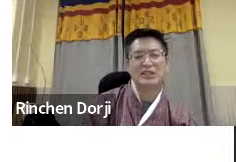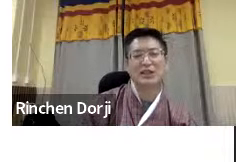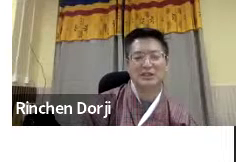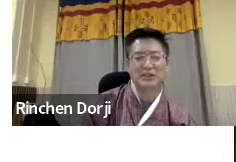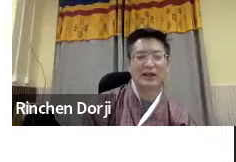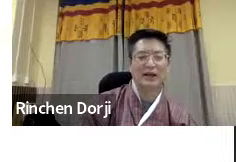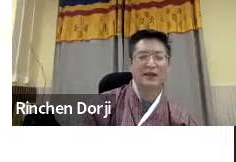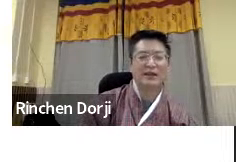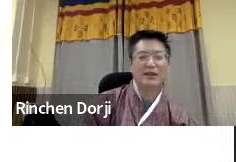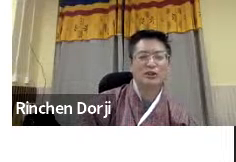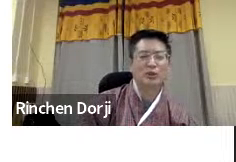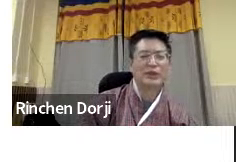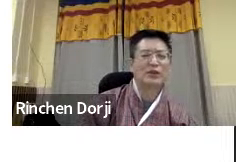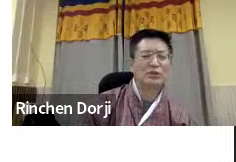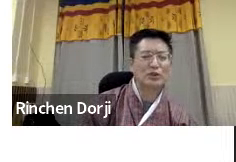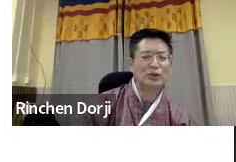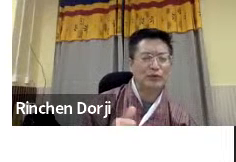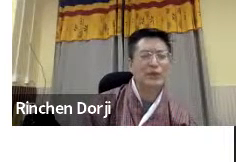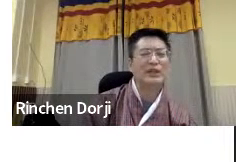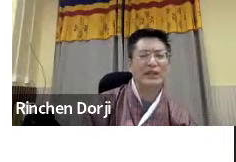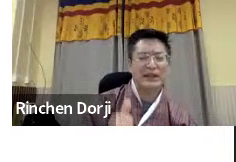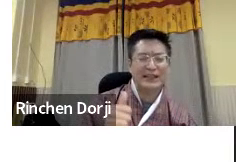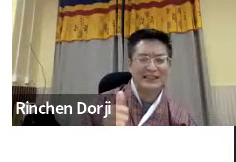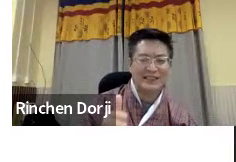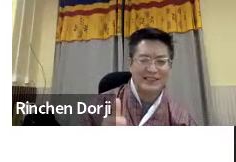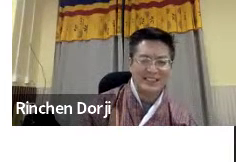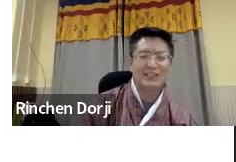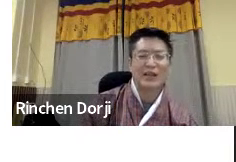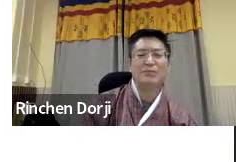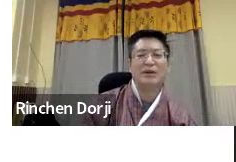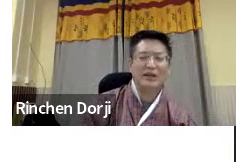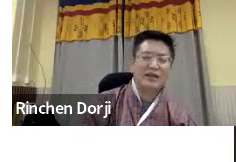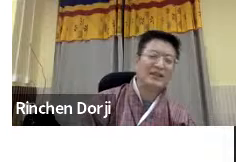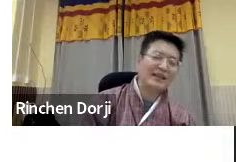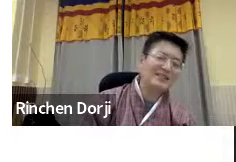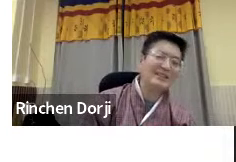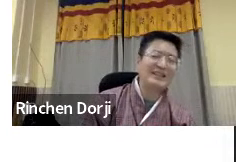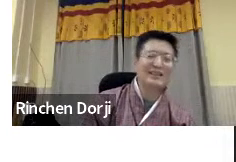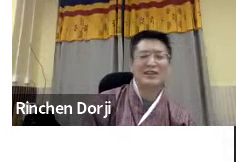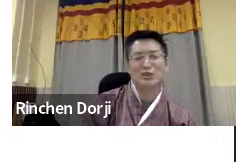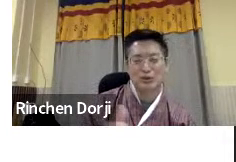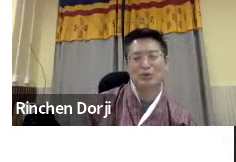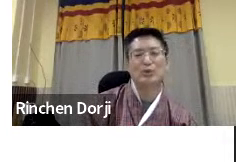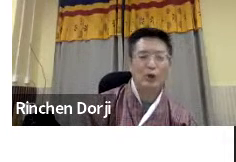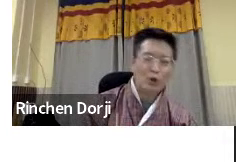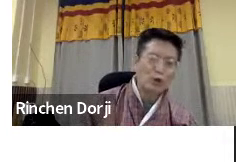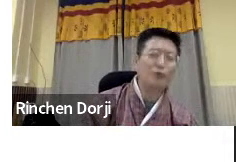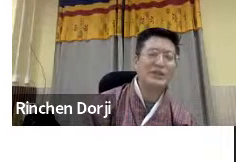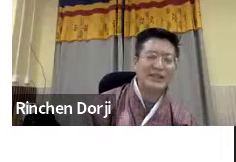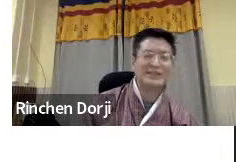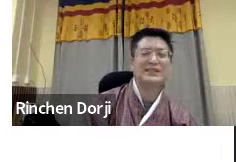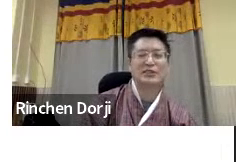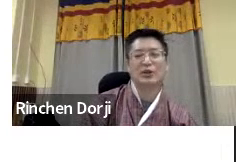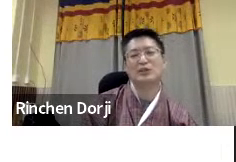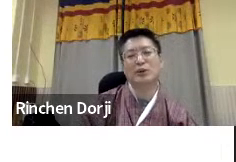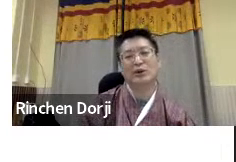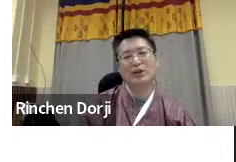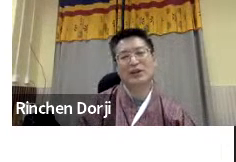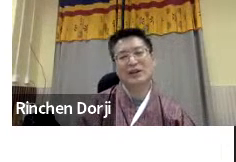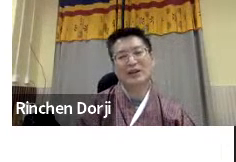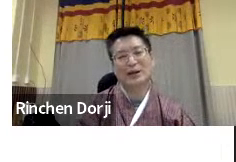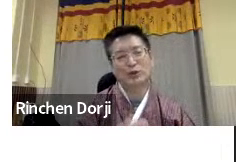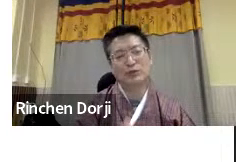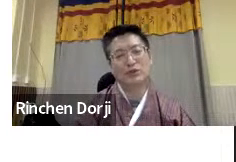medical conditions. So we cannot fully ascribe that death to COVID as such